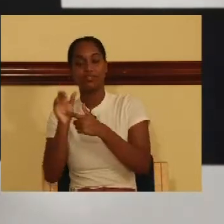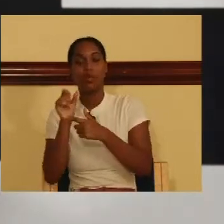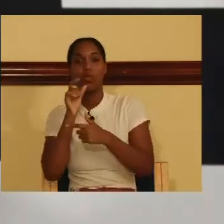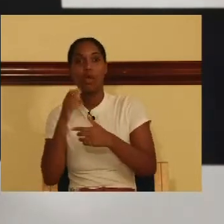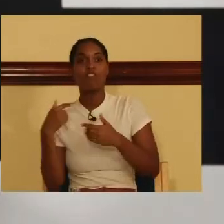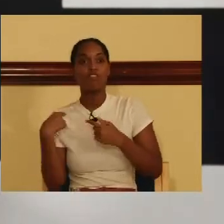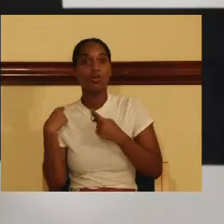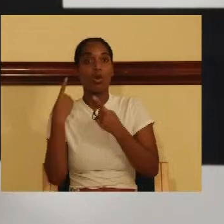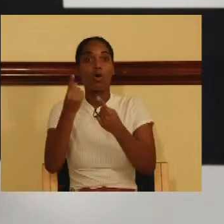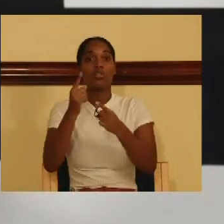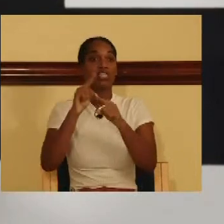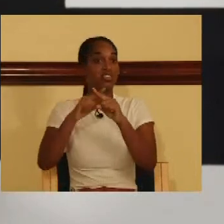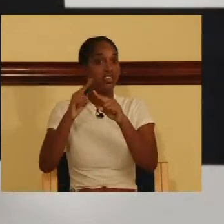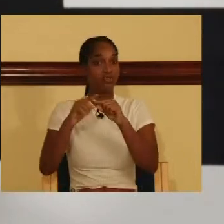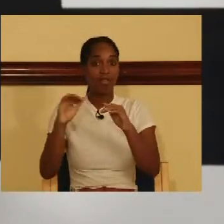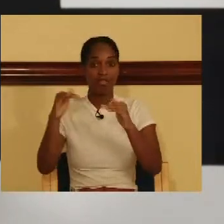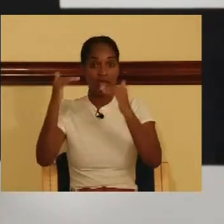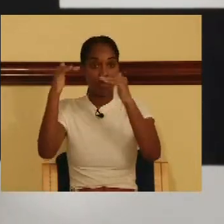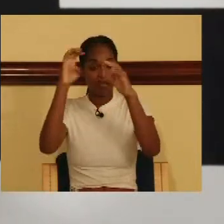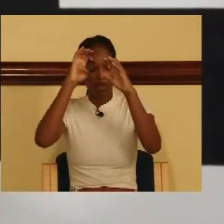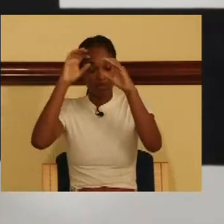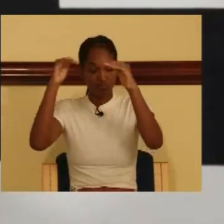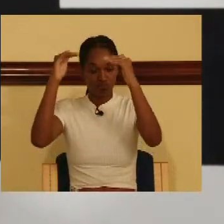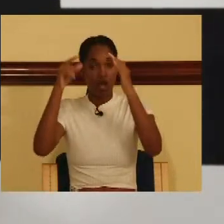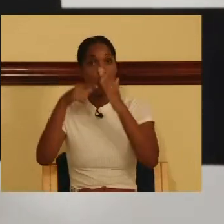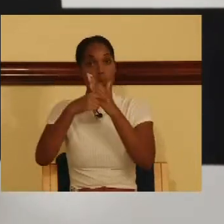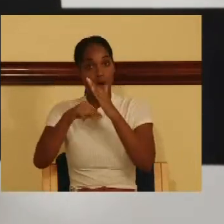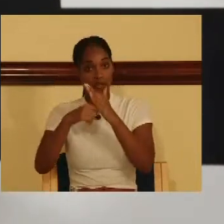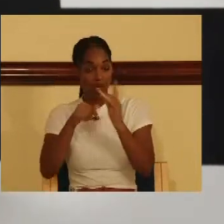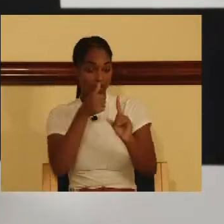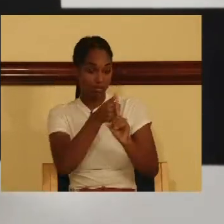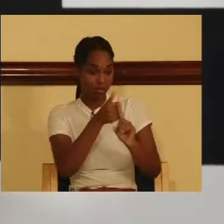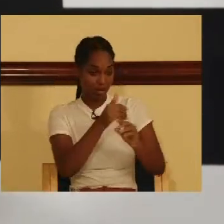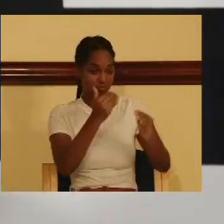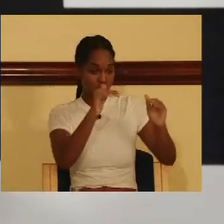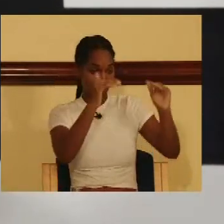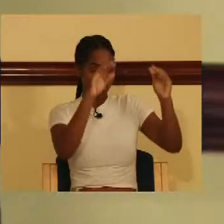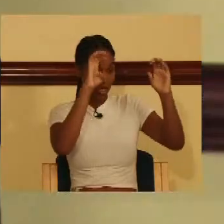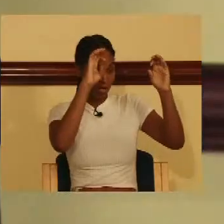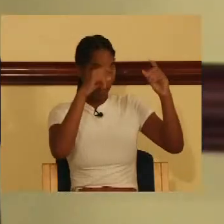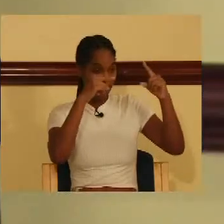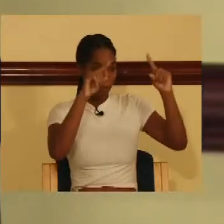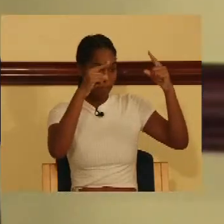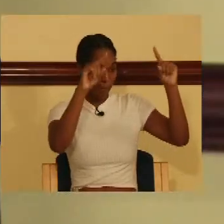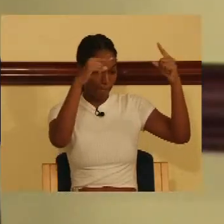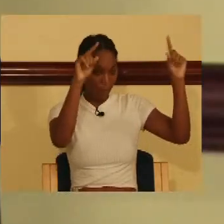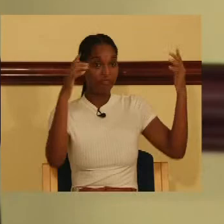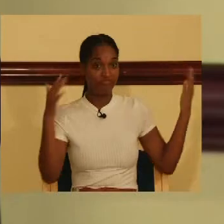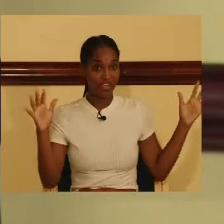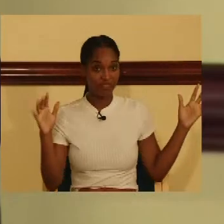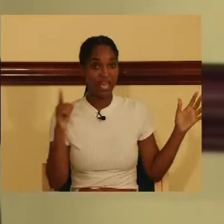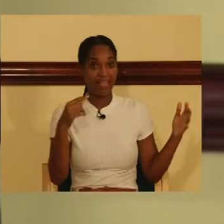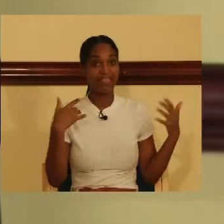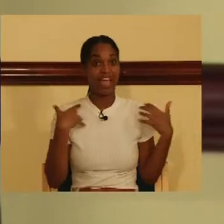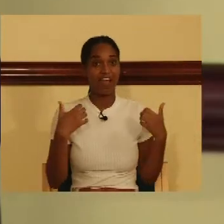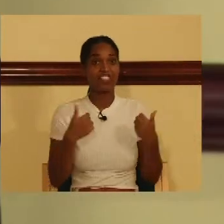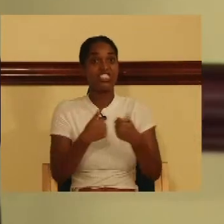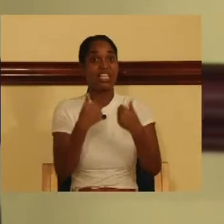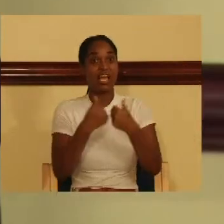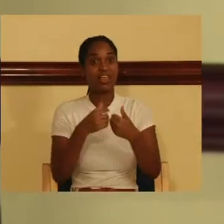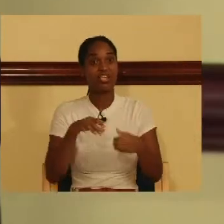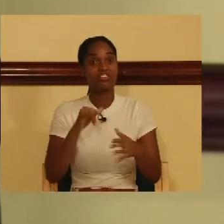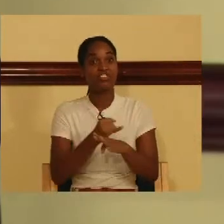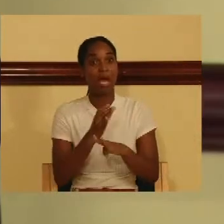gone to varying levels of education. They have qualified themselves and they have challenged finding jobs. And so